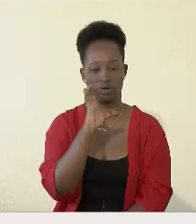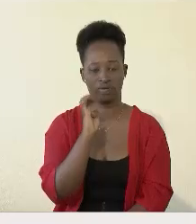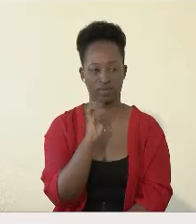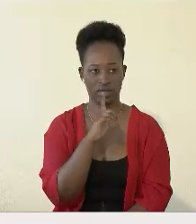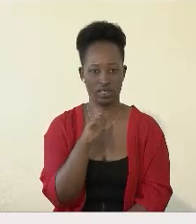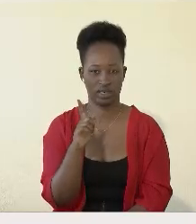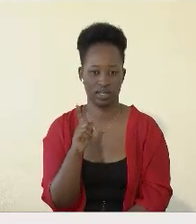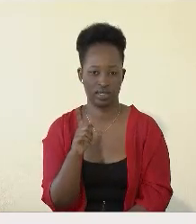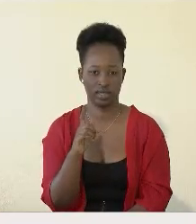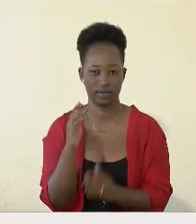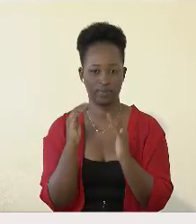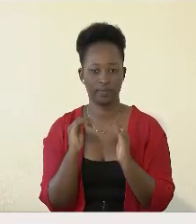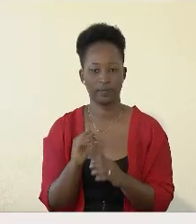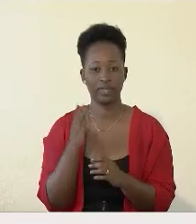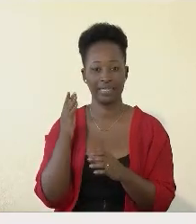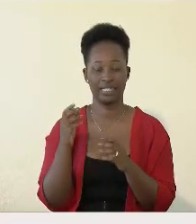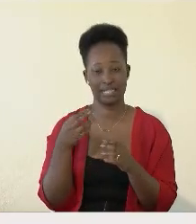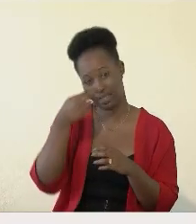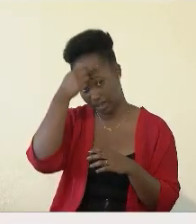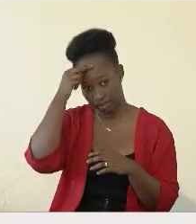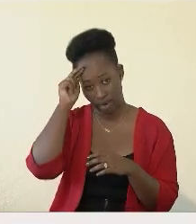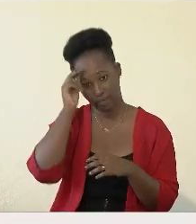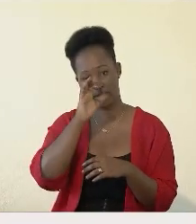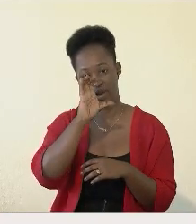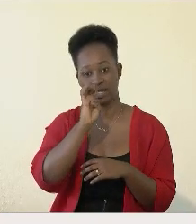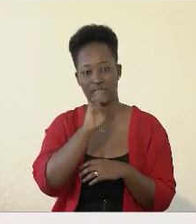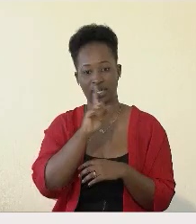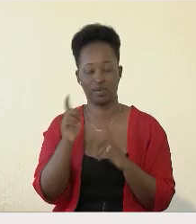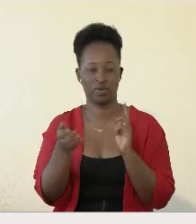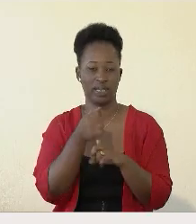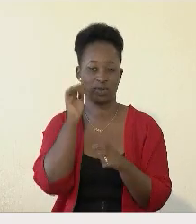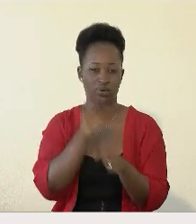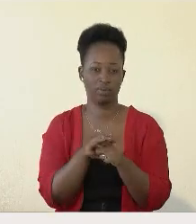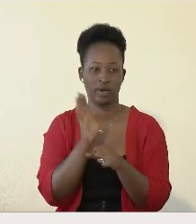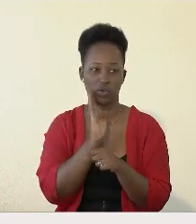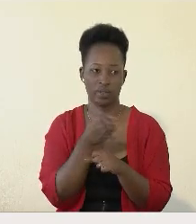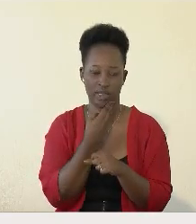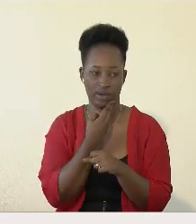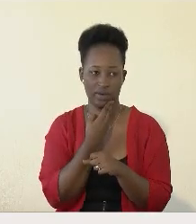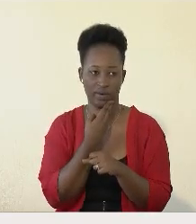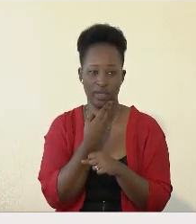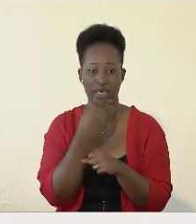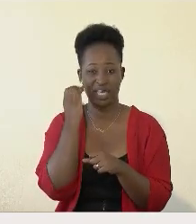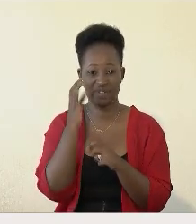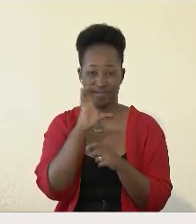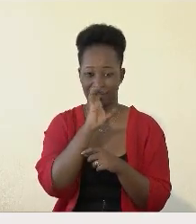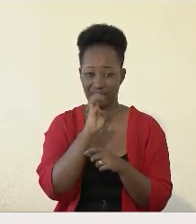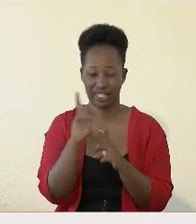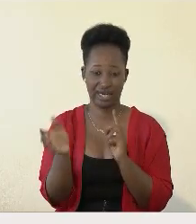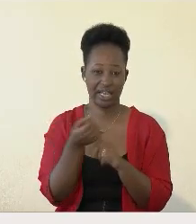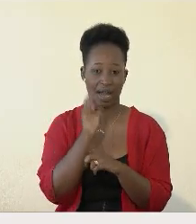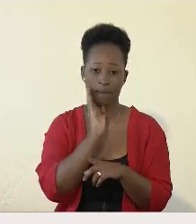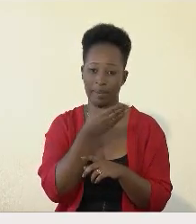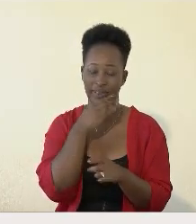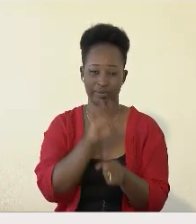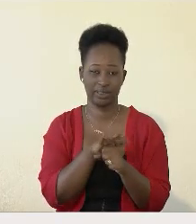causes the cells to gain too much water. And after it gains too much water, what will happen? This will affect their